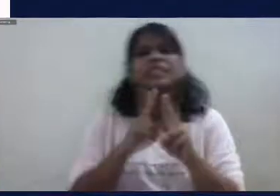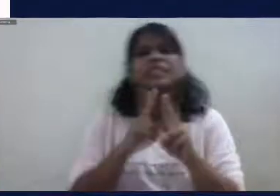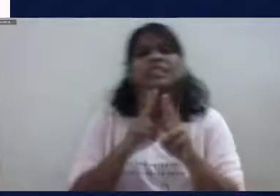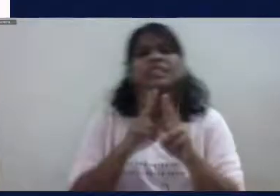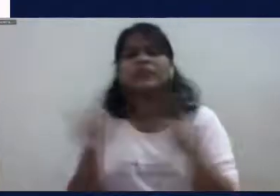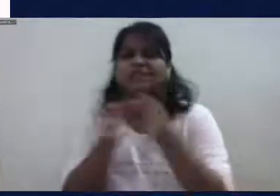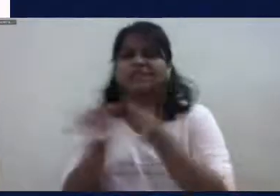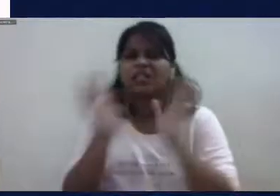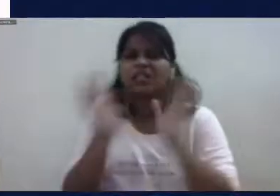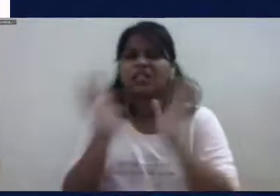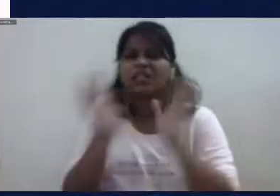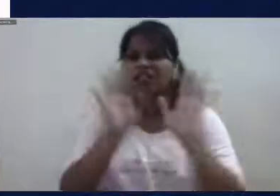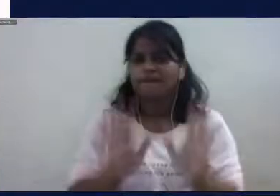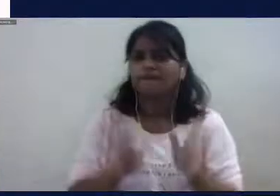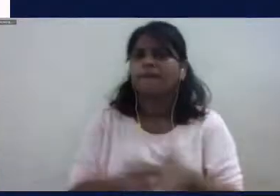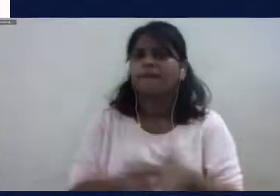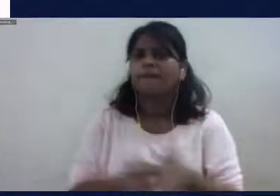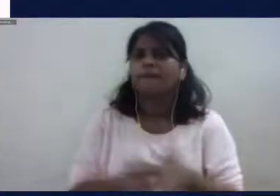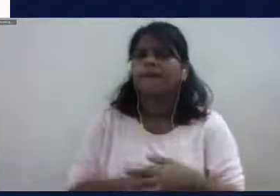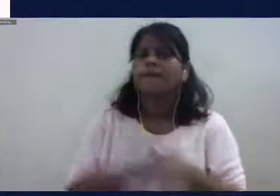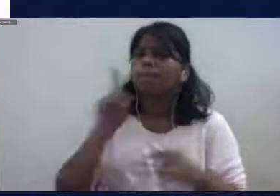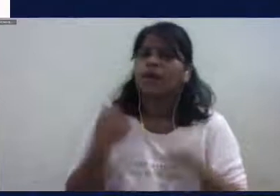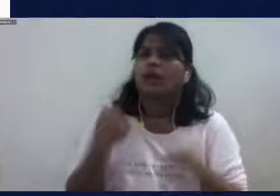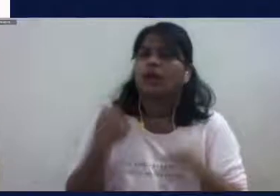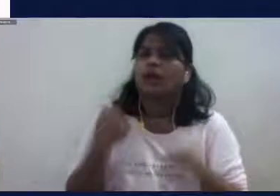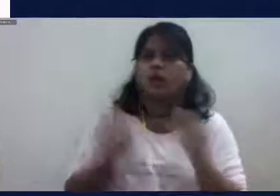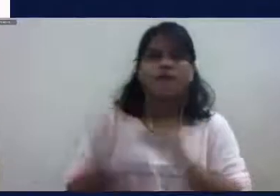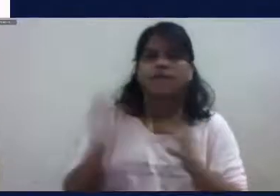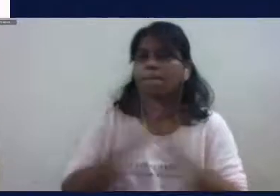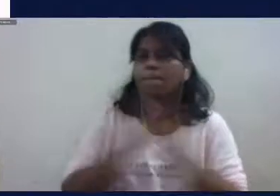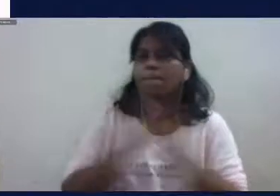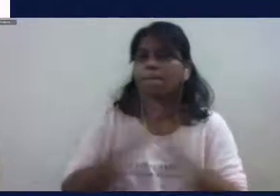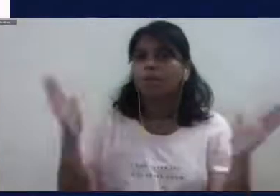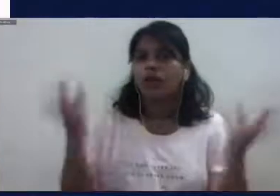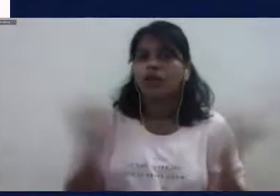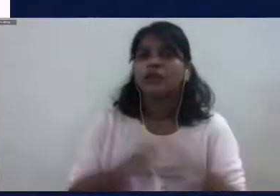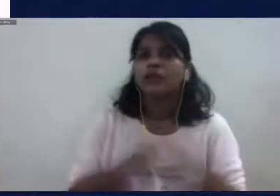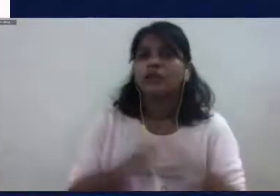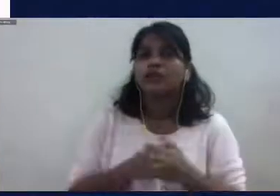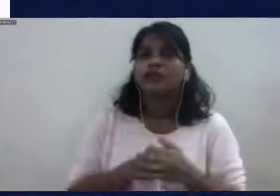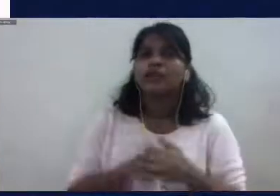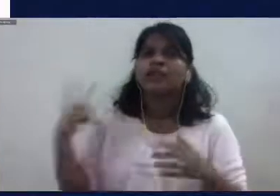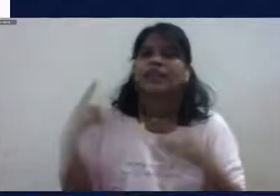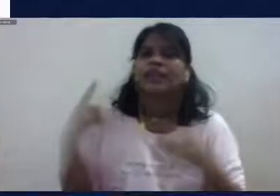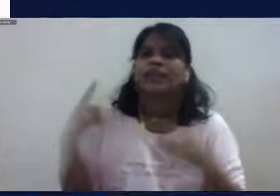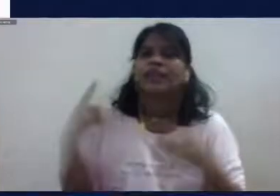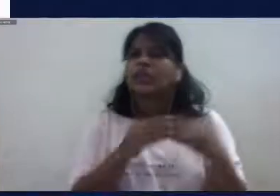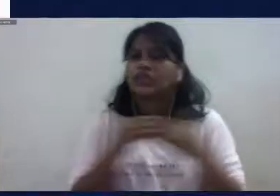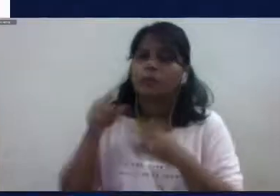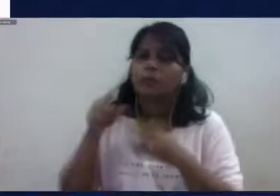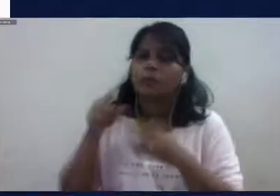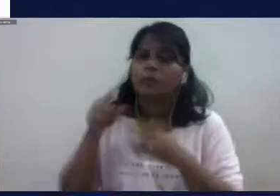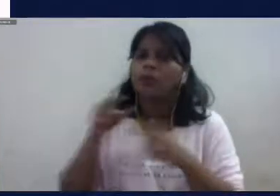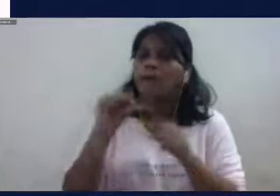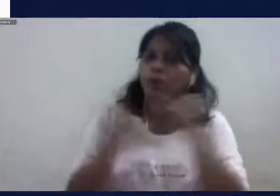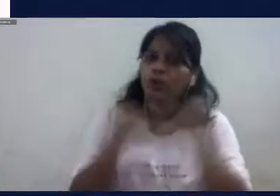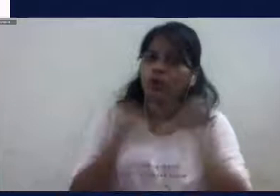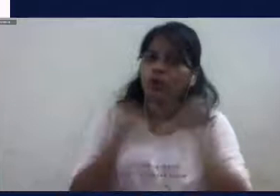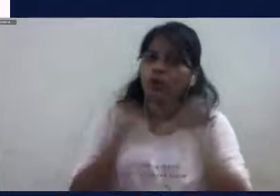definitions of leadership, but one of the big ones is this, right? So leadership is a process of